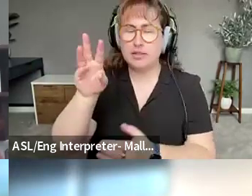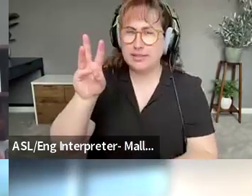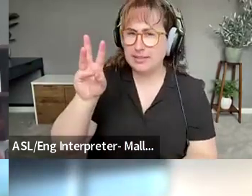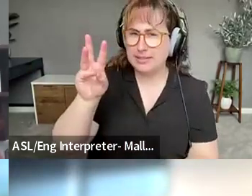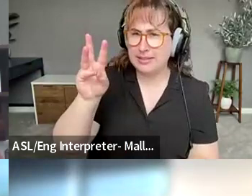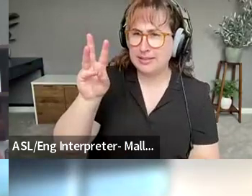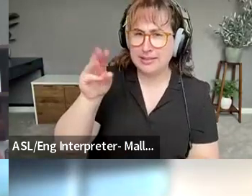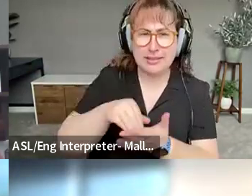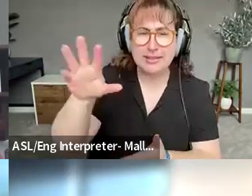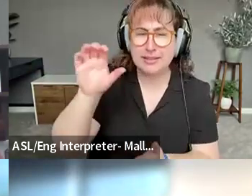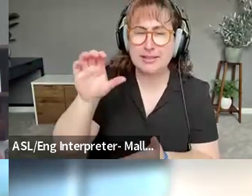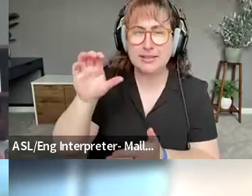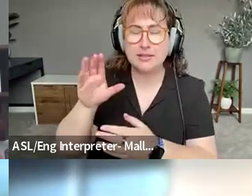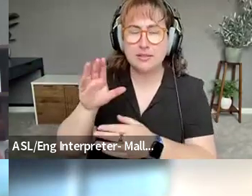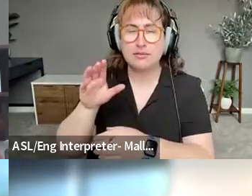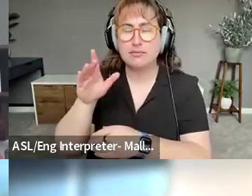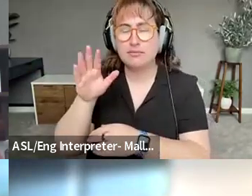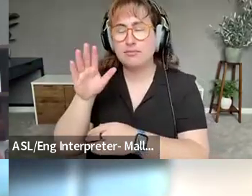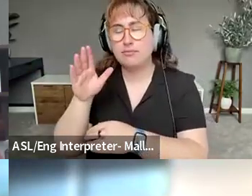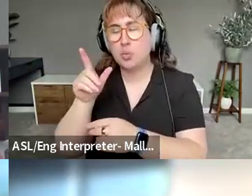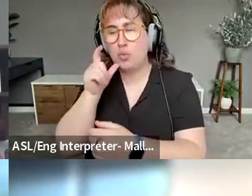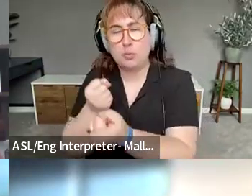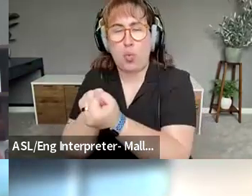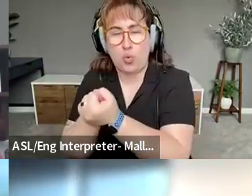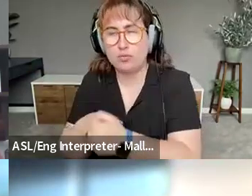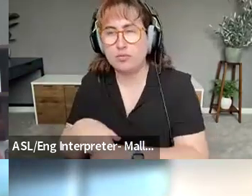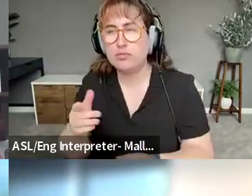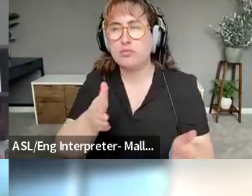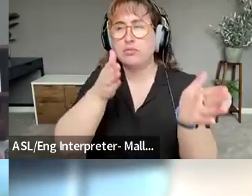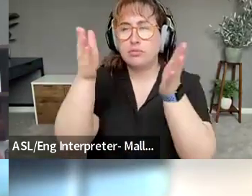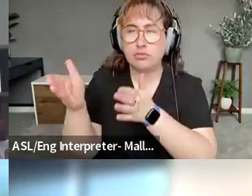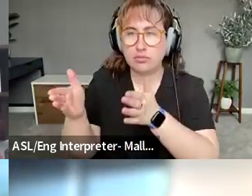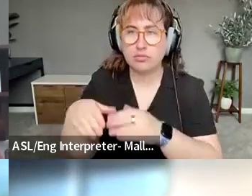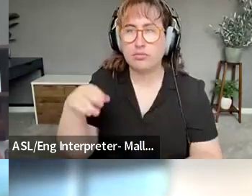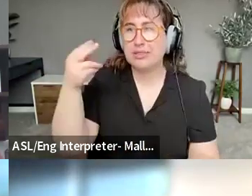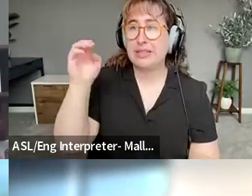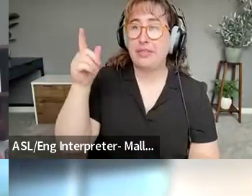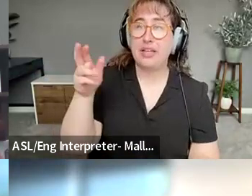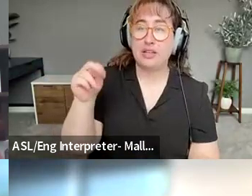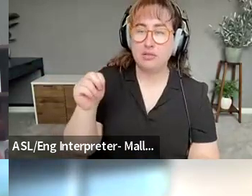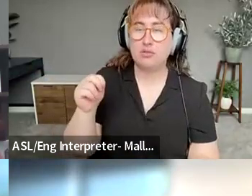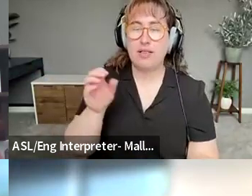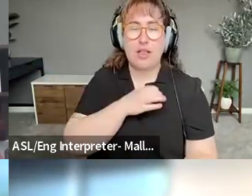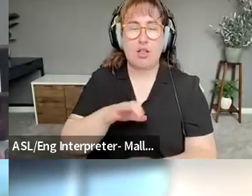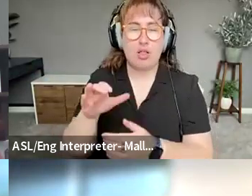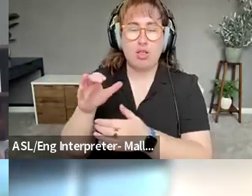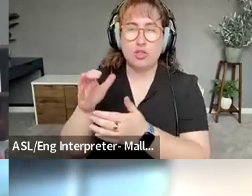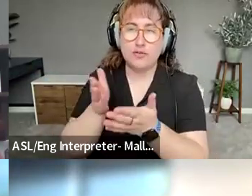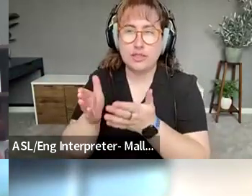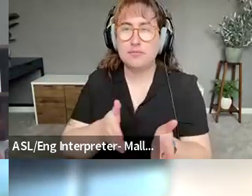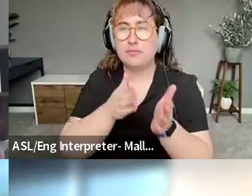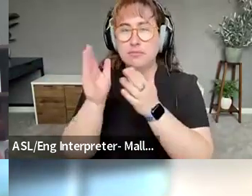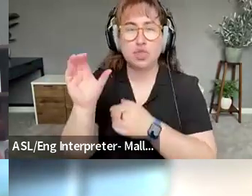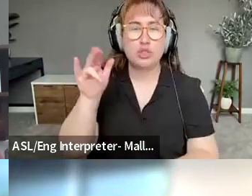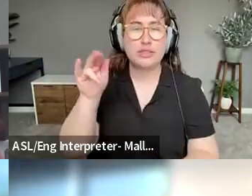level of support. We also have Ethan. Ethan's in Helen's unit working on clinical type services. Good morning, Ethan. And of course, Miss